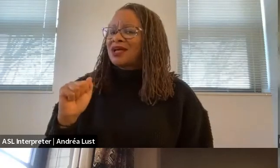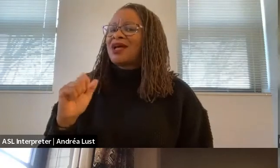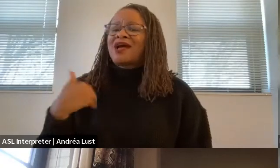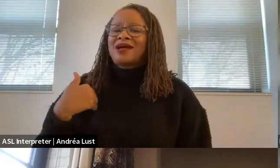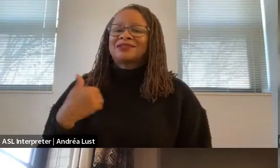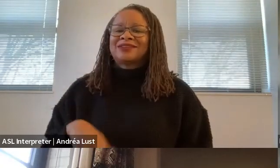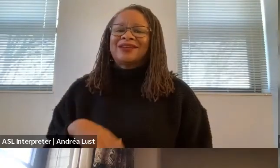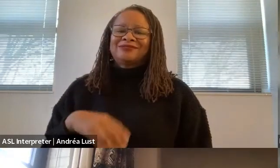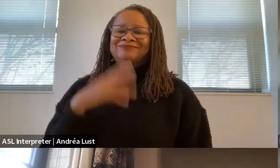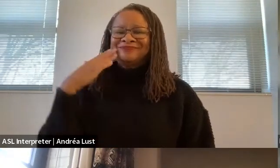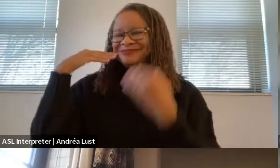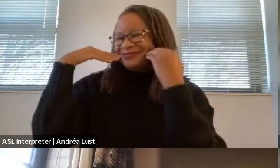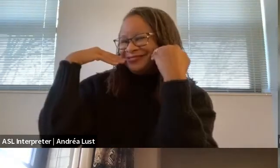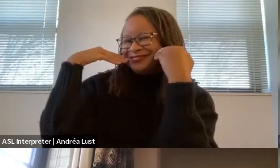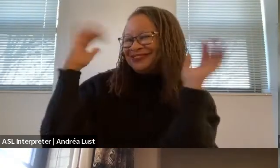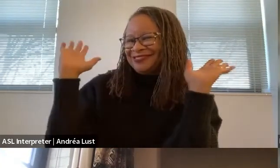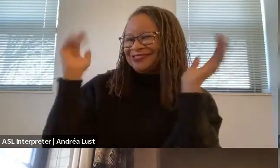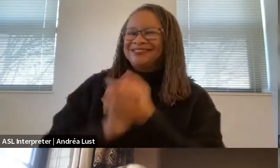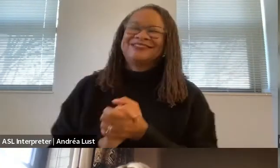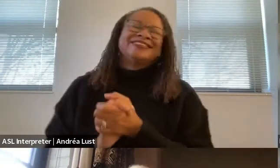Your face right now, she's like,